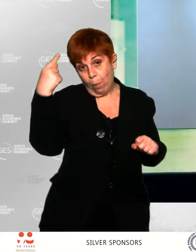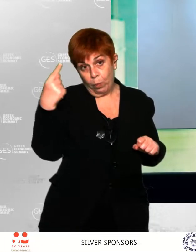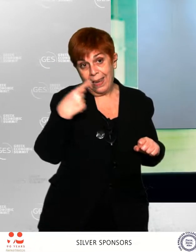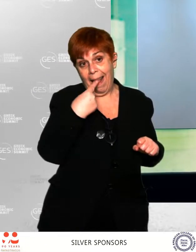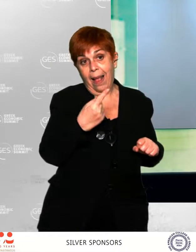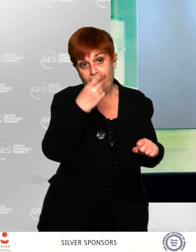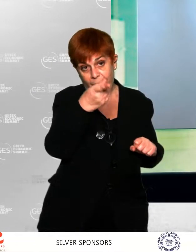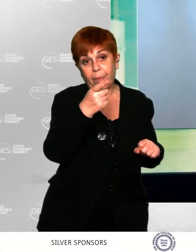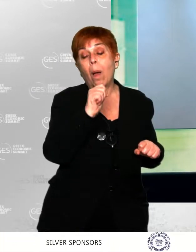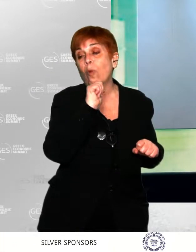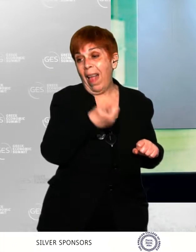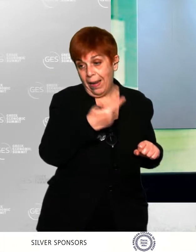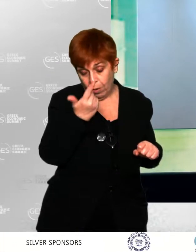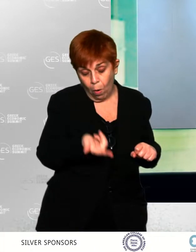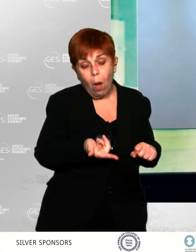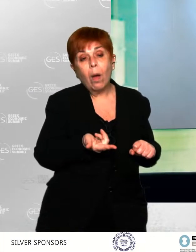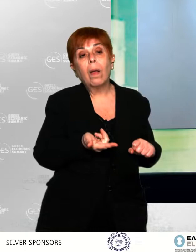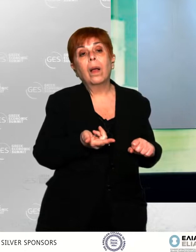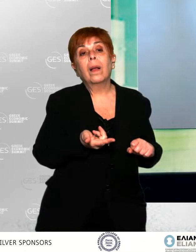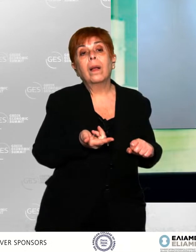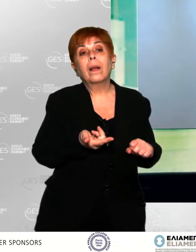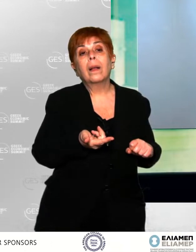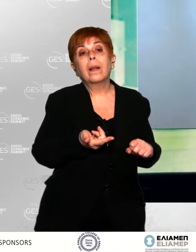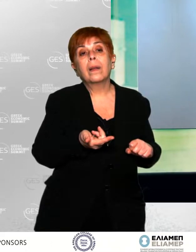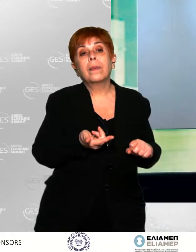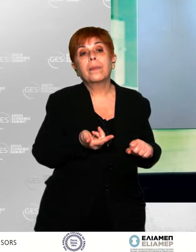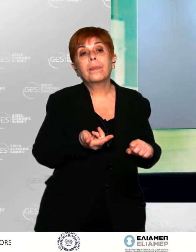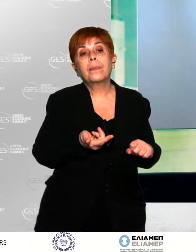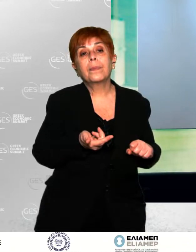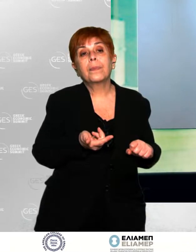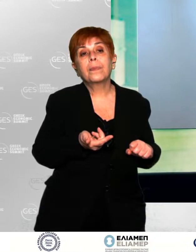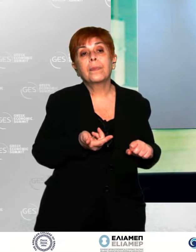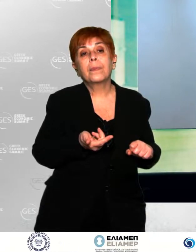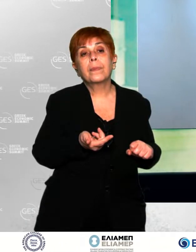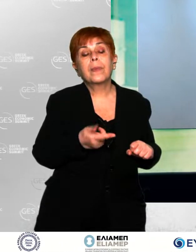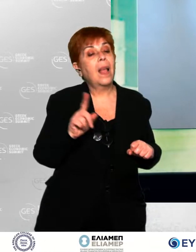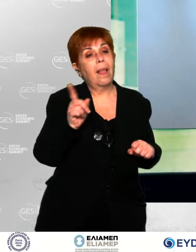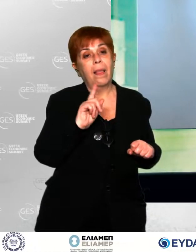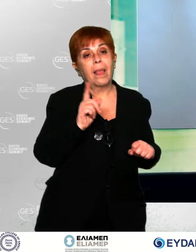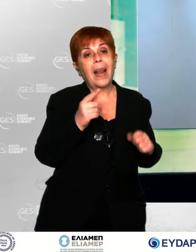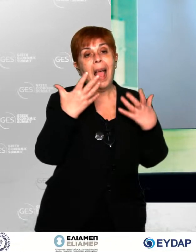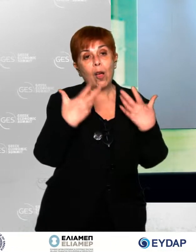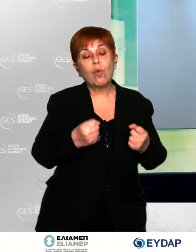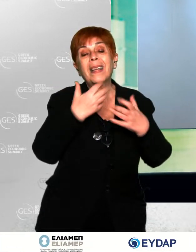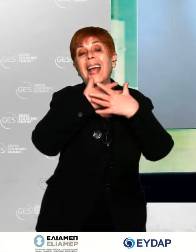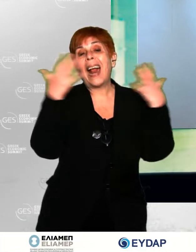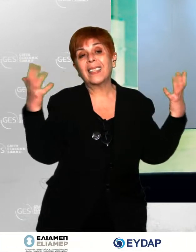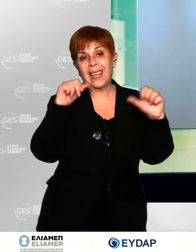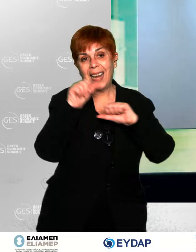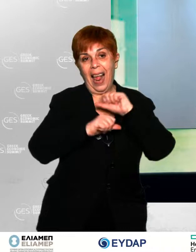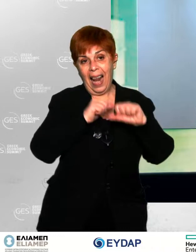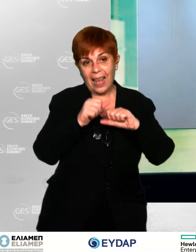massive, let's say, force massive changes in the energy system, we can